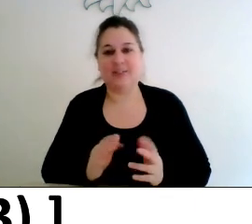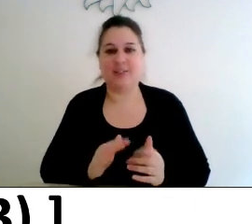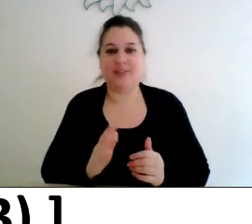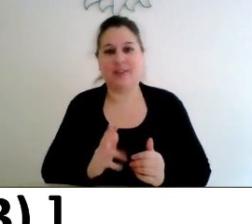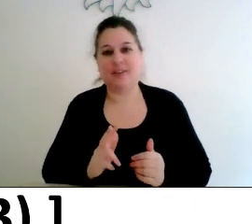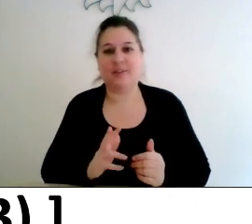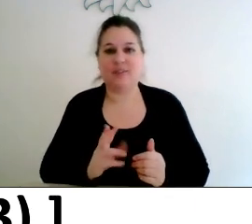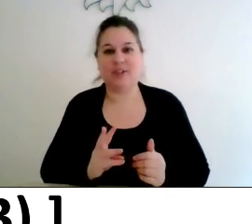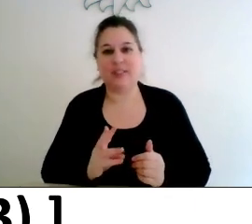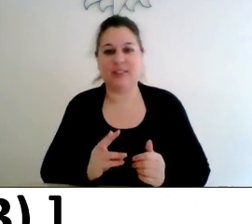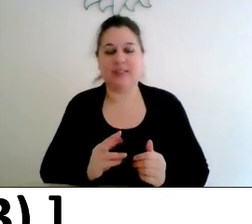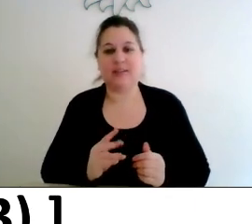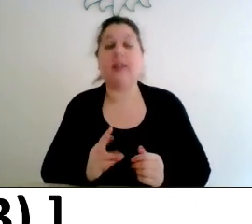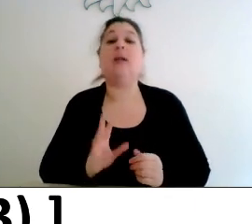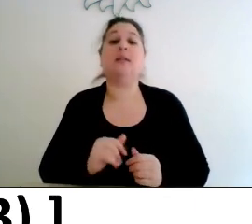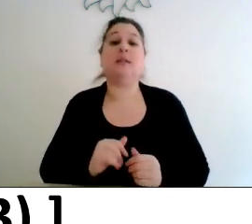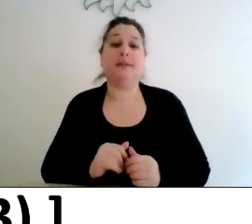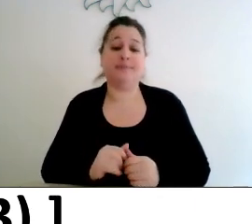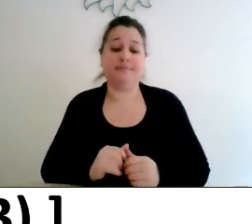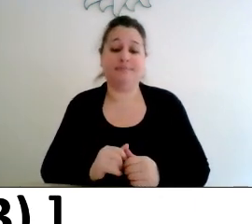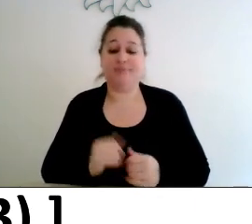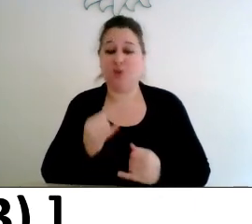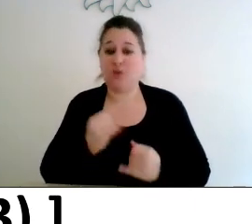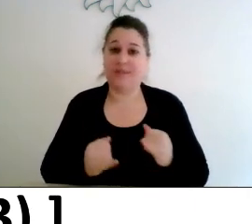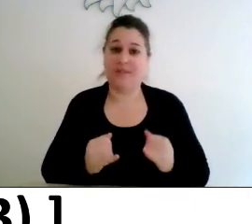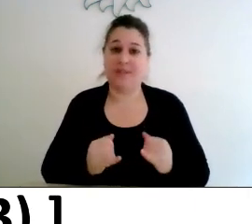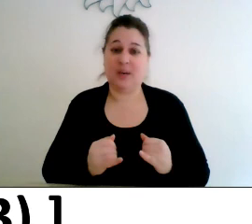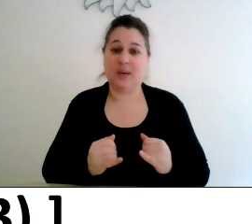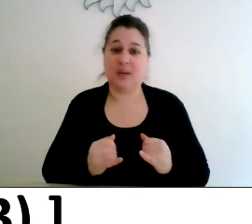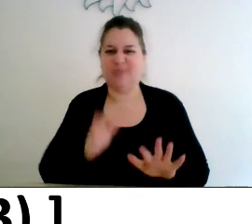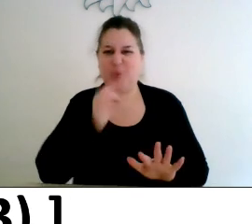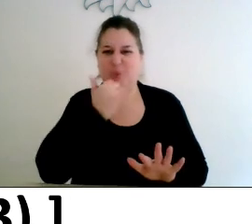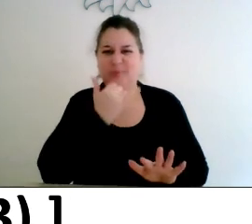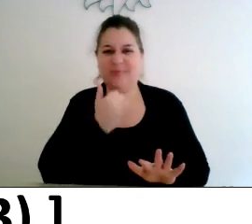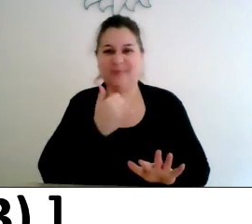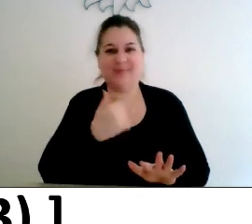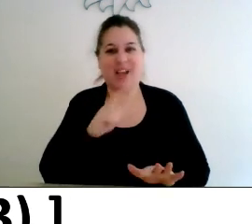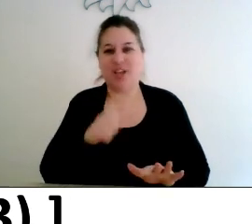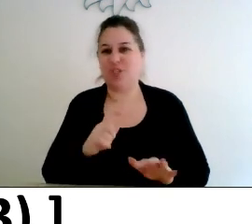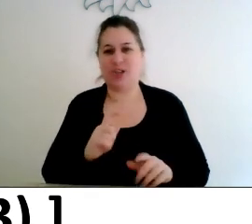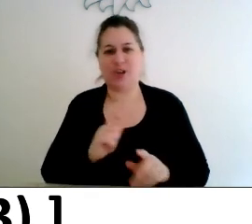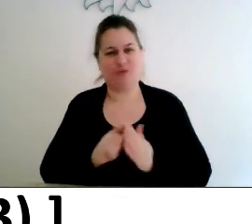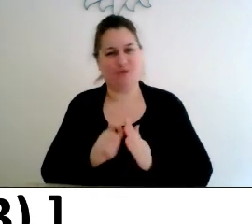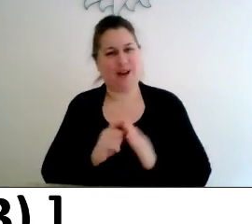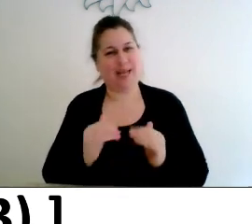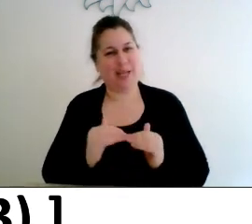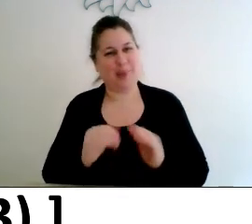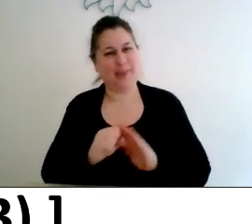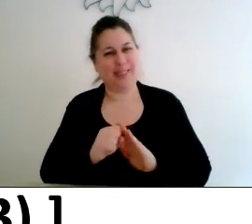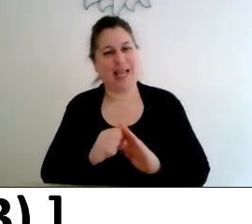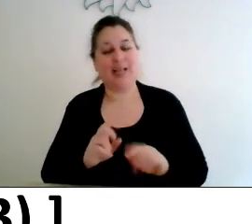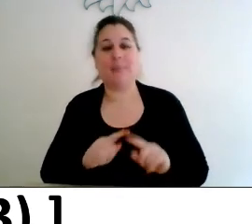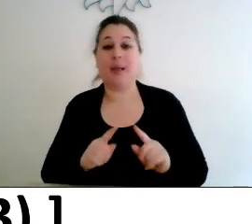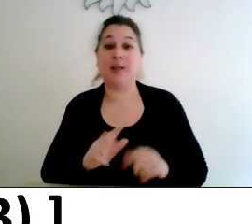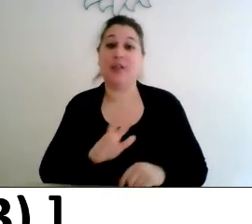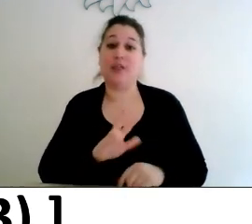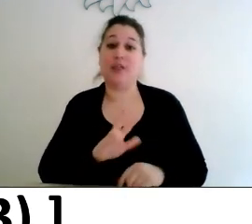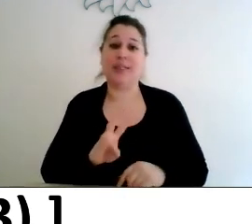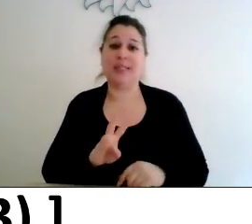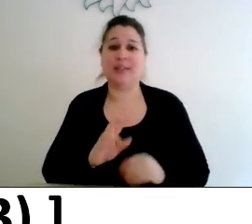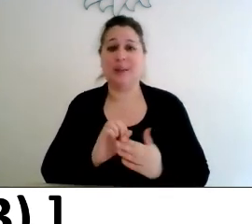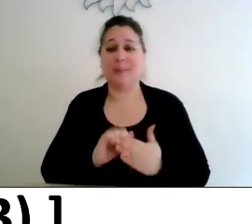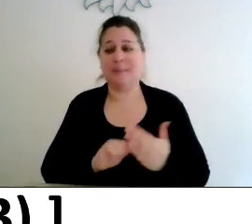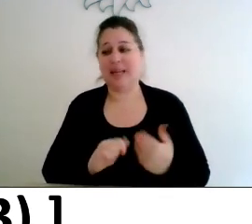10. And that makes, oops, I should not write equal sign. 37 minus 10 is 27.